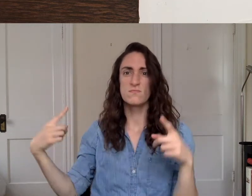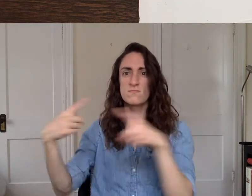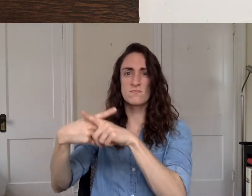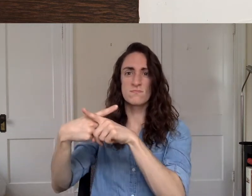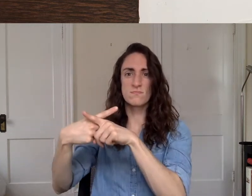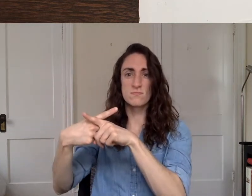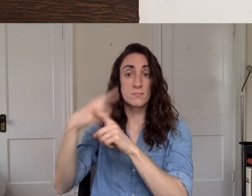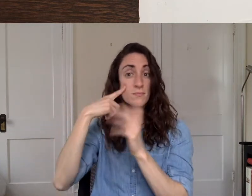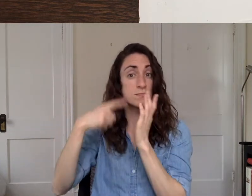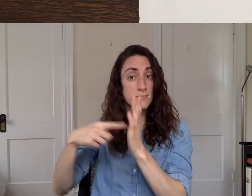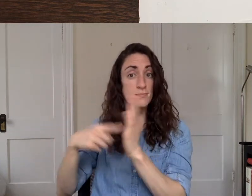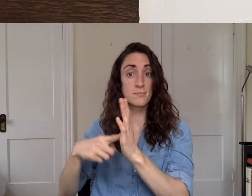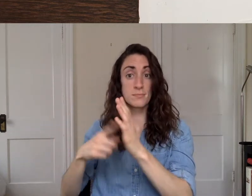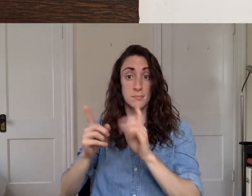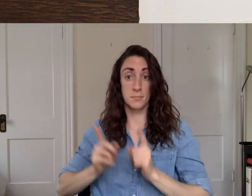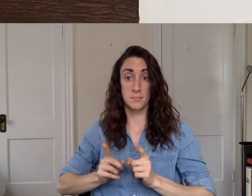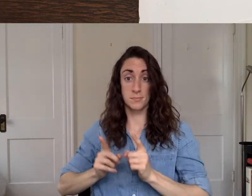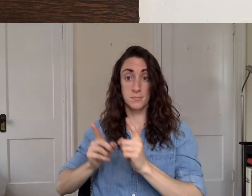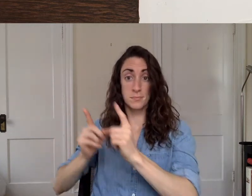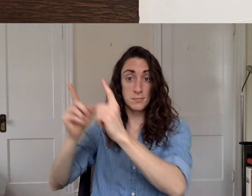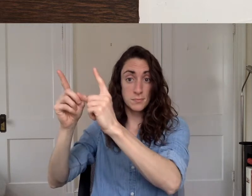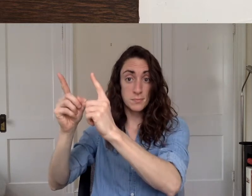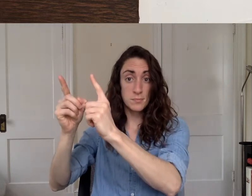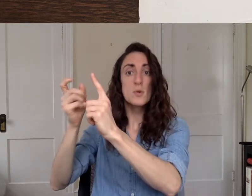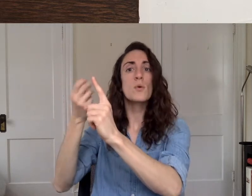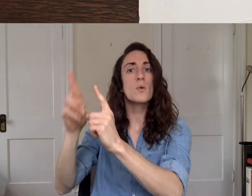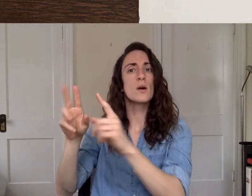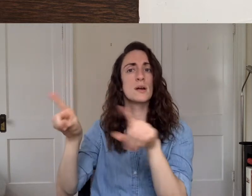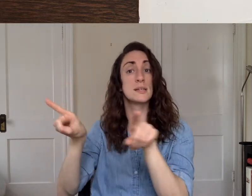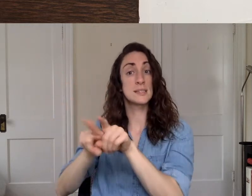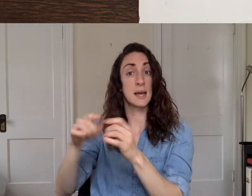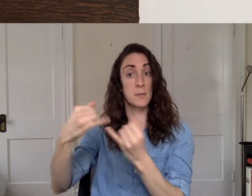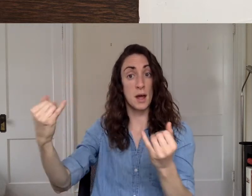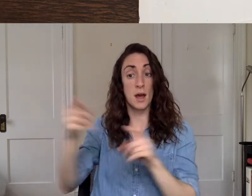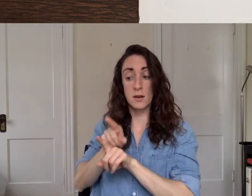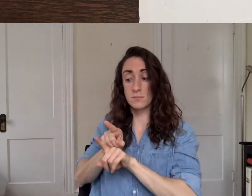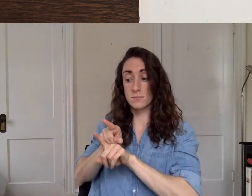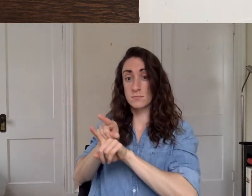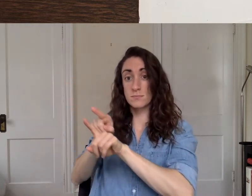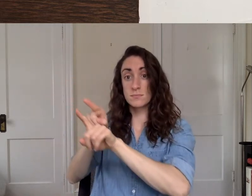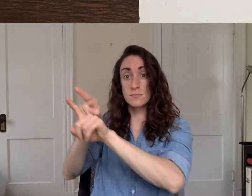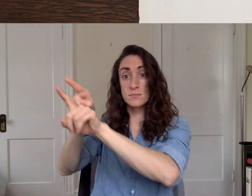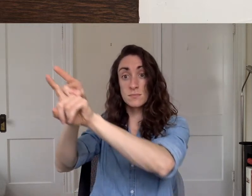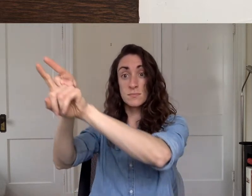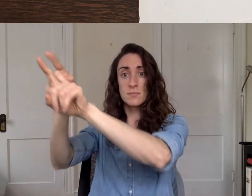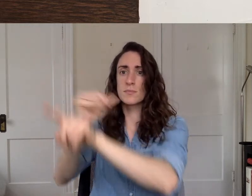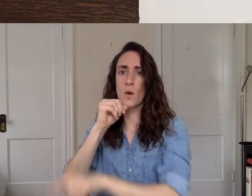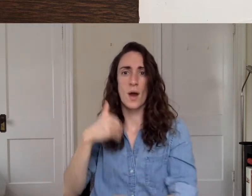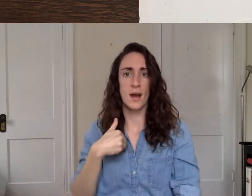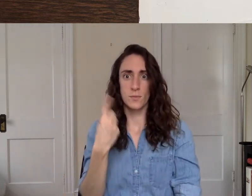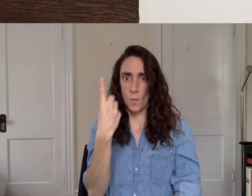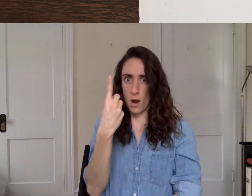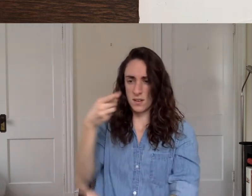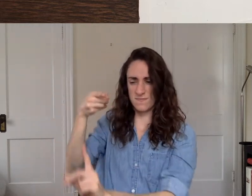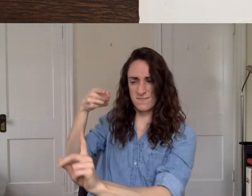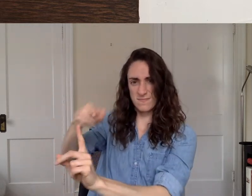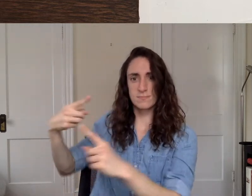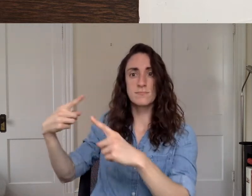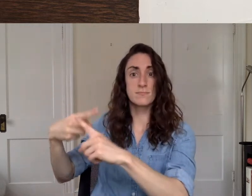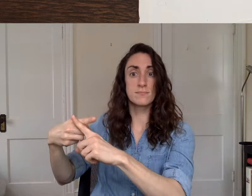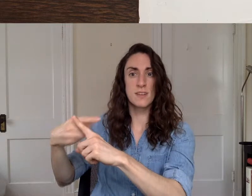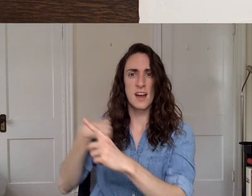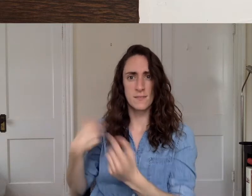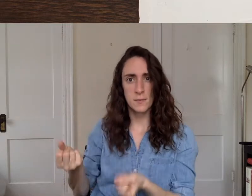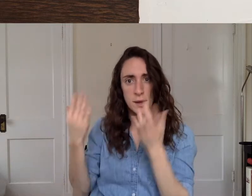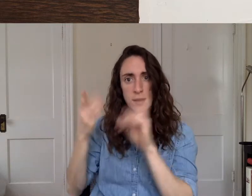Some lines don't intersect at one point. For example, parallel lines never intersect. And two lines that are actually the same line